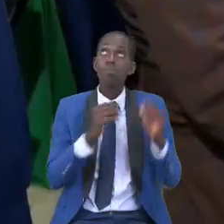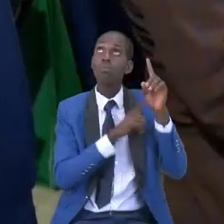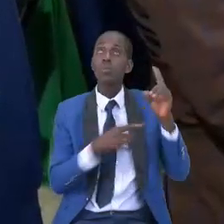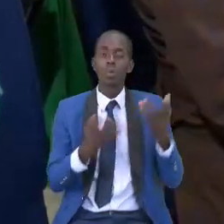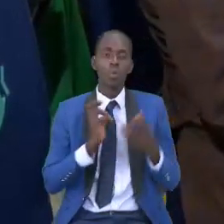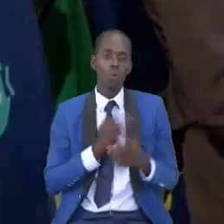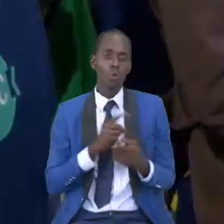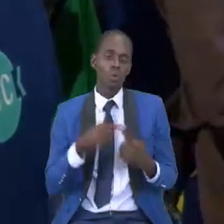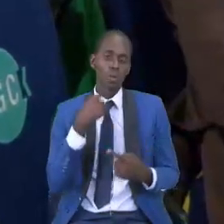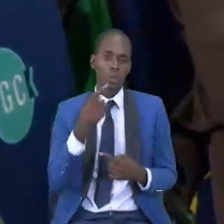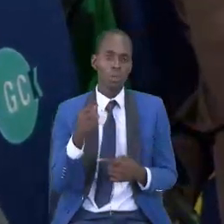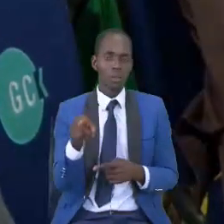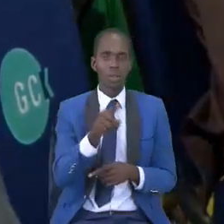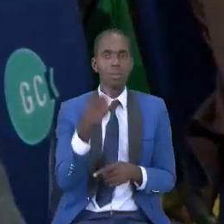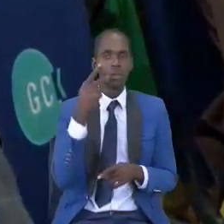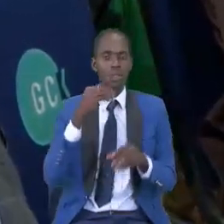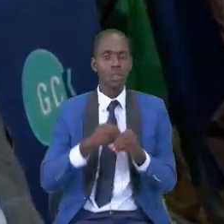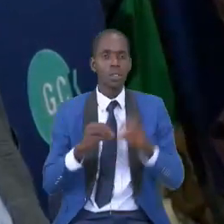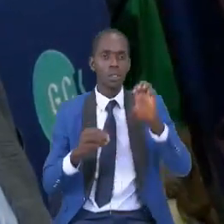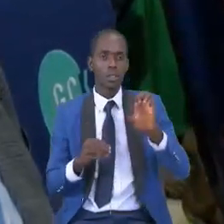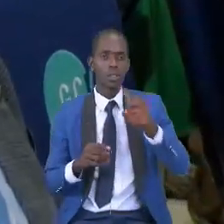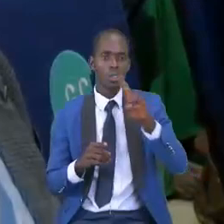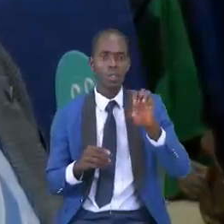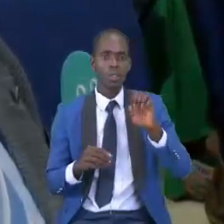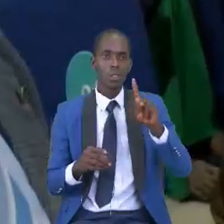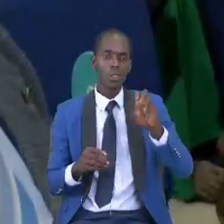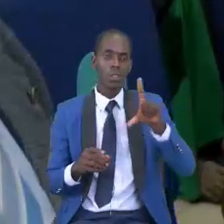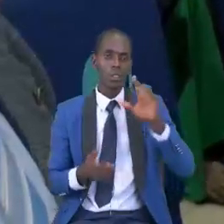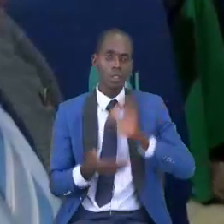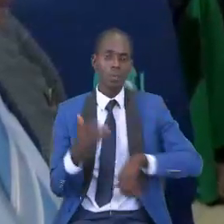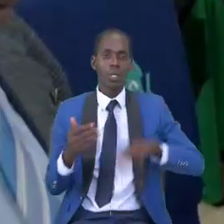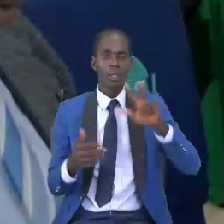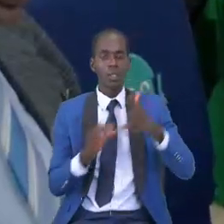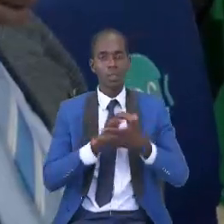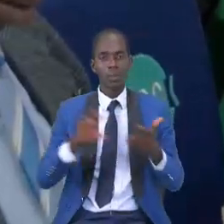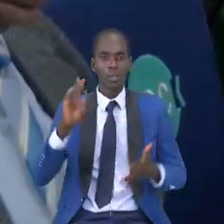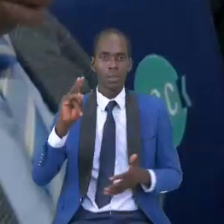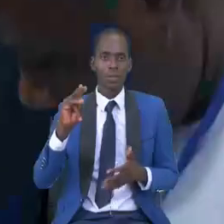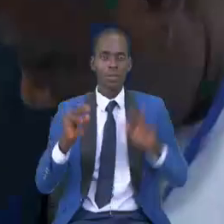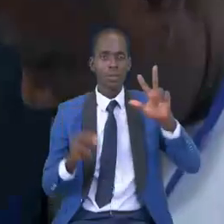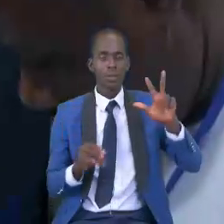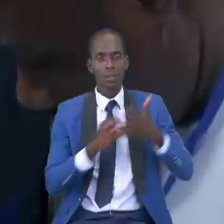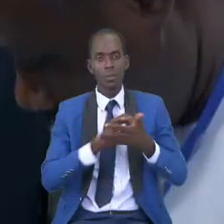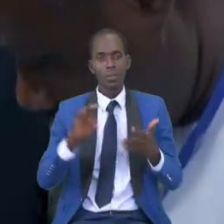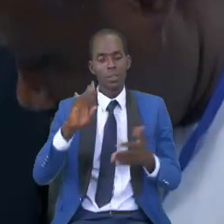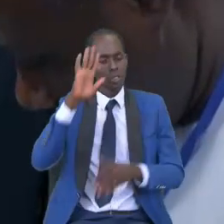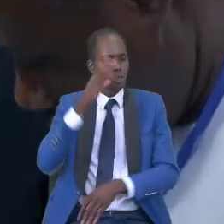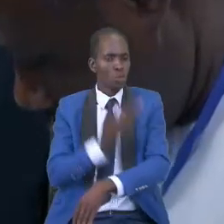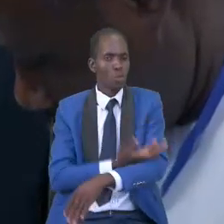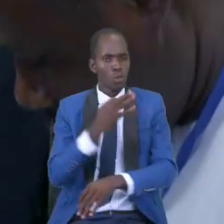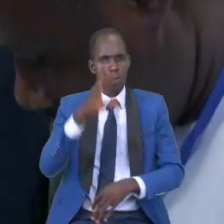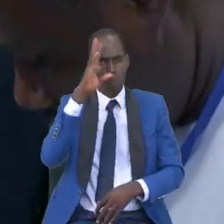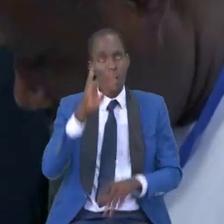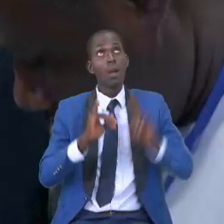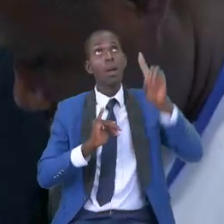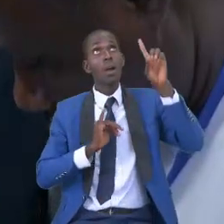Ezekiel chapter 3? Ezekiel chapter 3, I'm reading from verse 17. It says, son of man, I